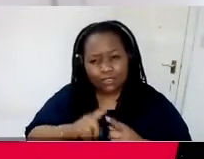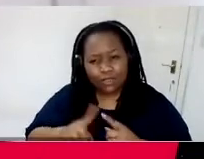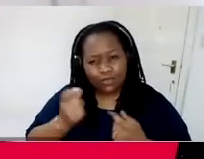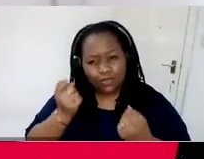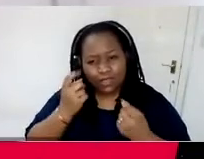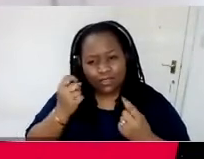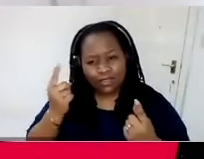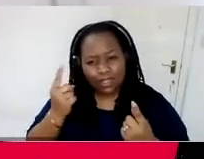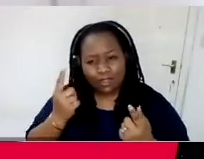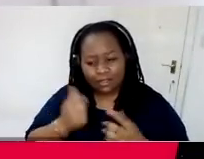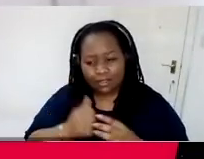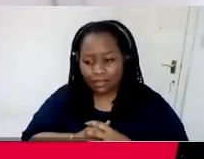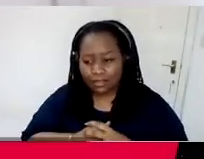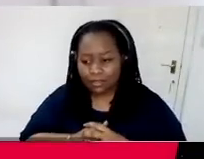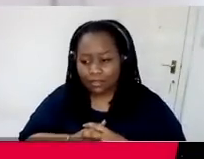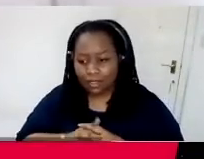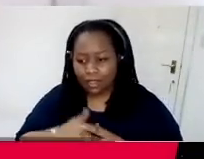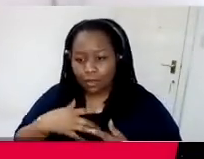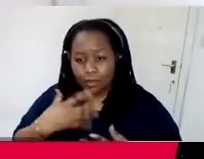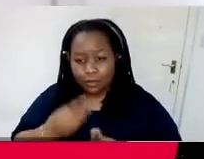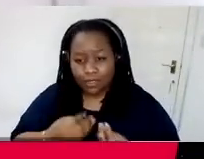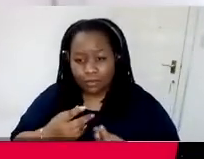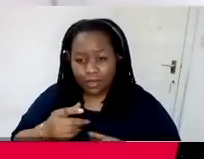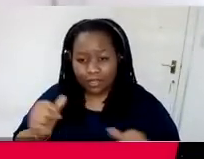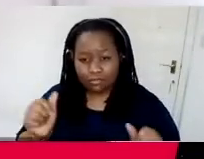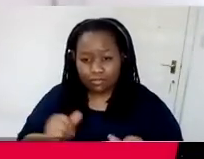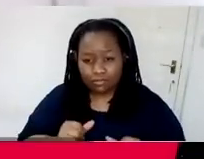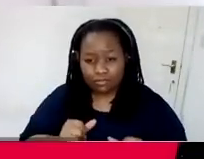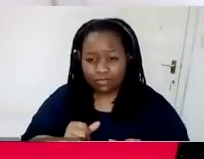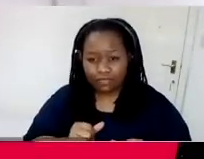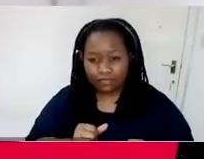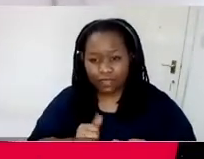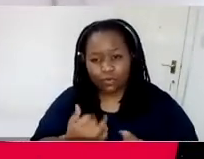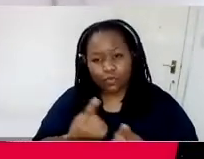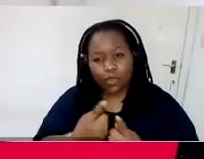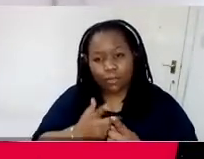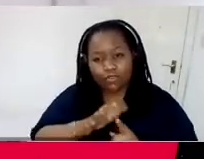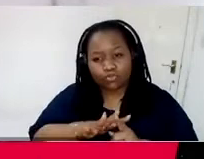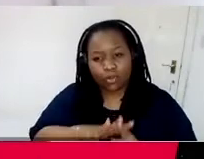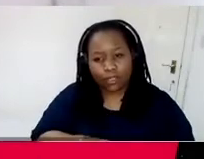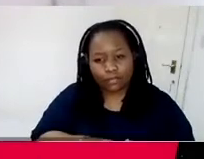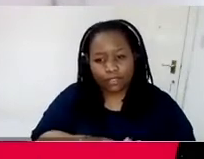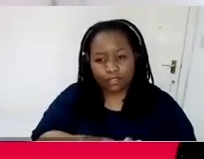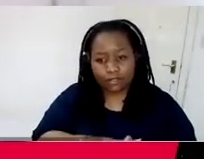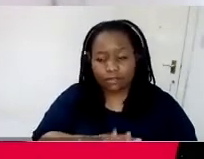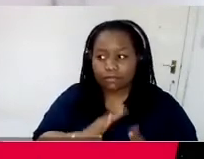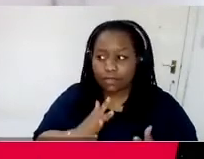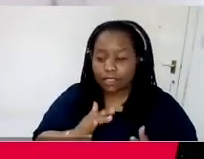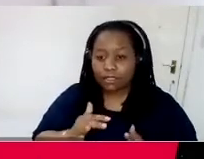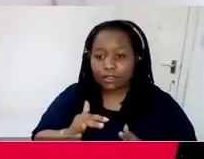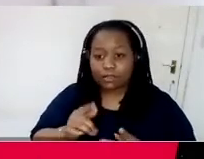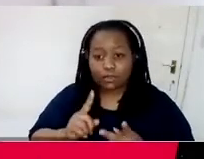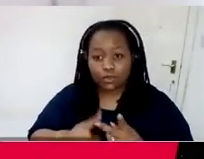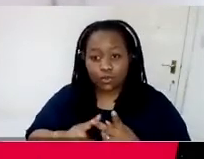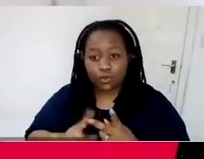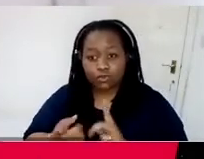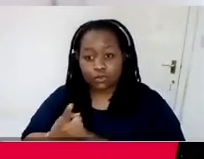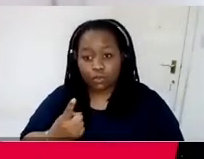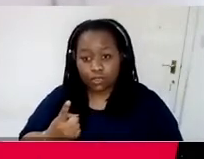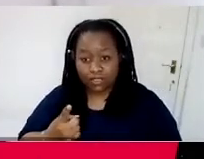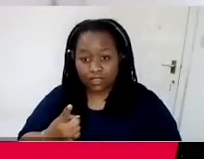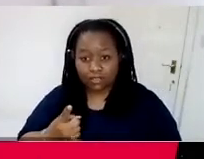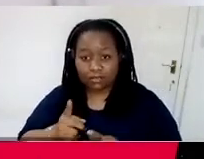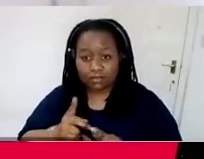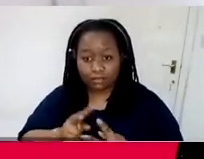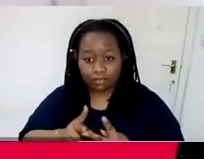say a couple of things, one about drivers and one about responses.